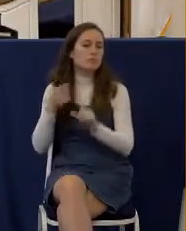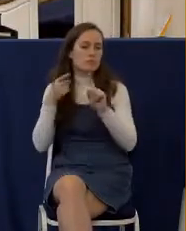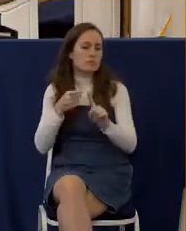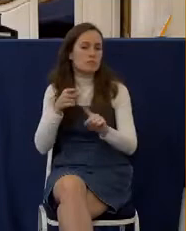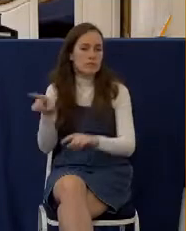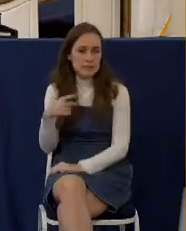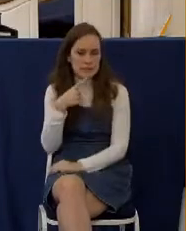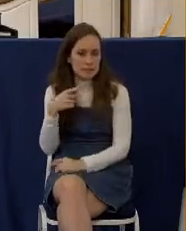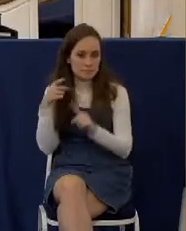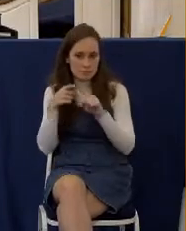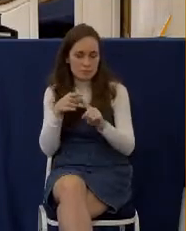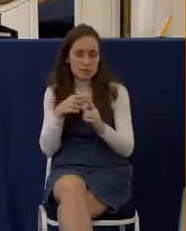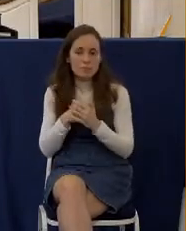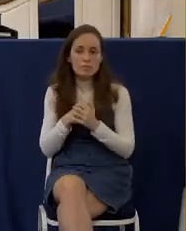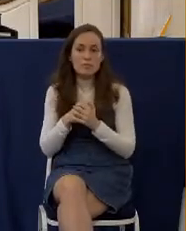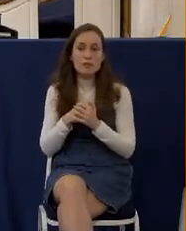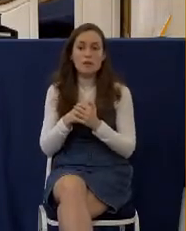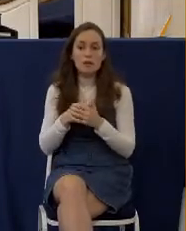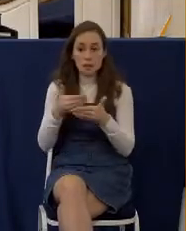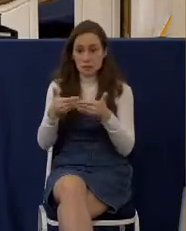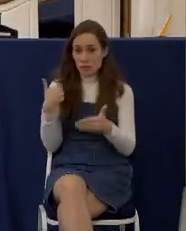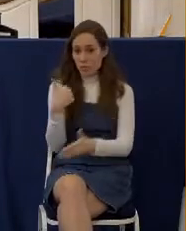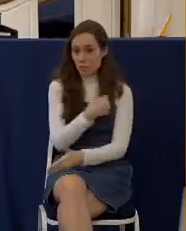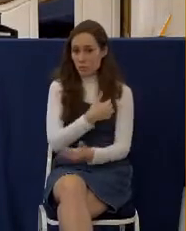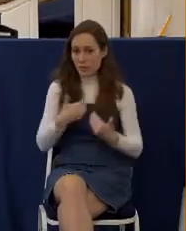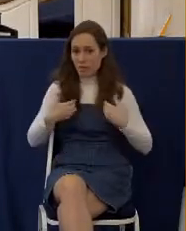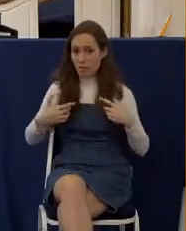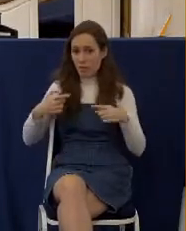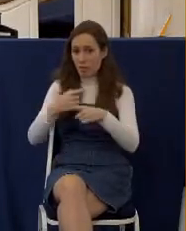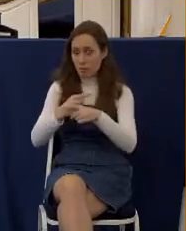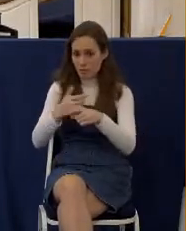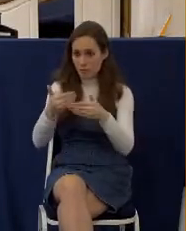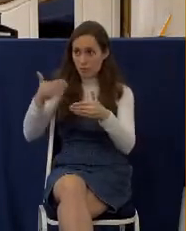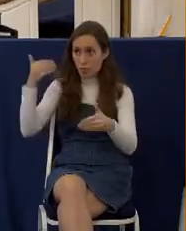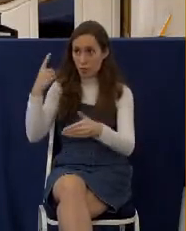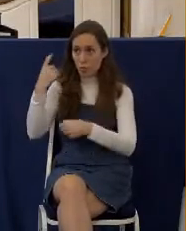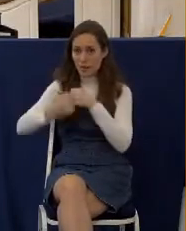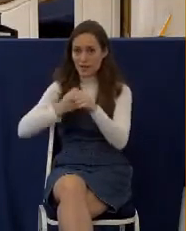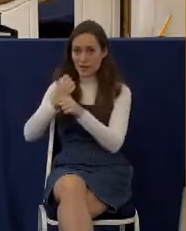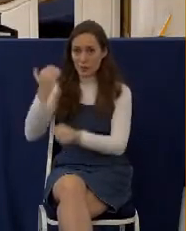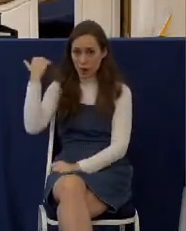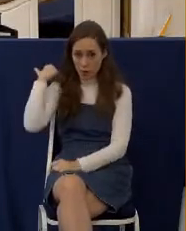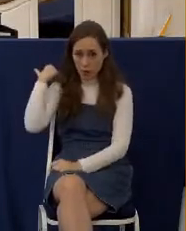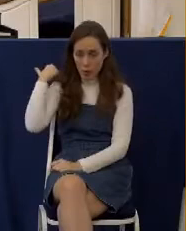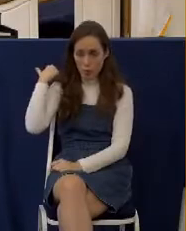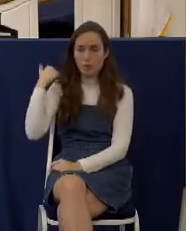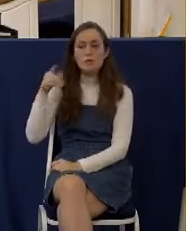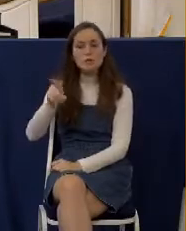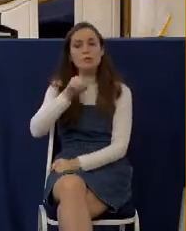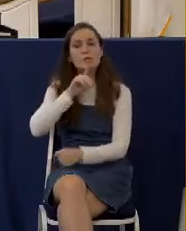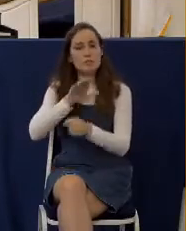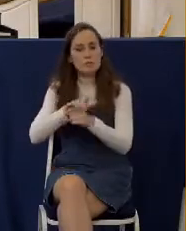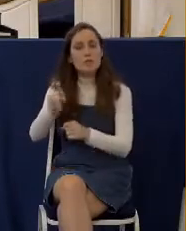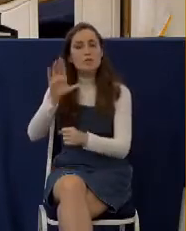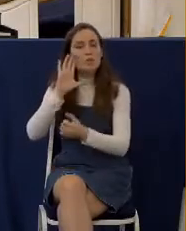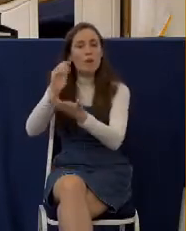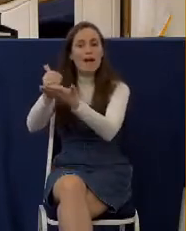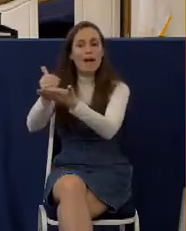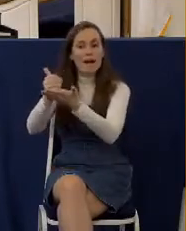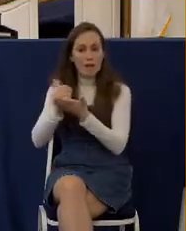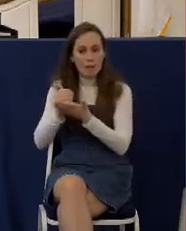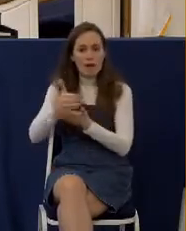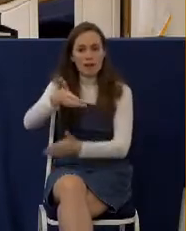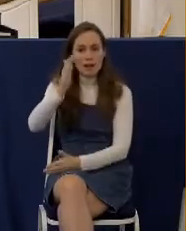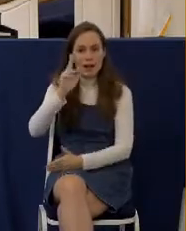you know, back before we had this conflict a year ago, you made a commitment that you would help God's